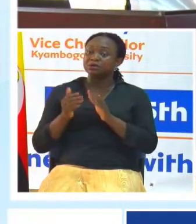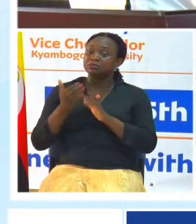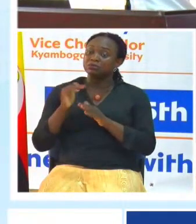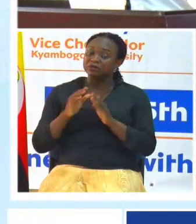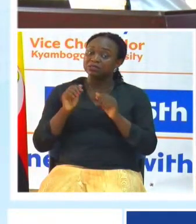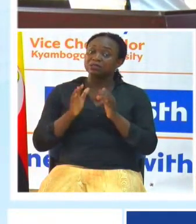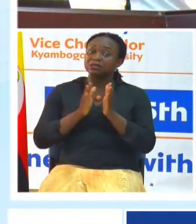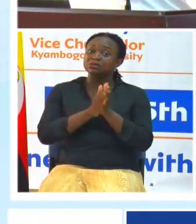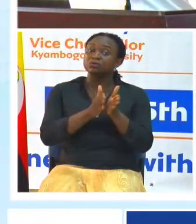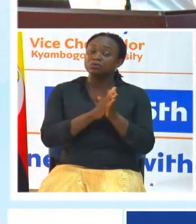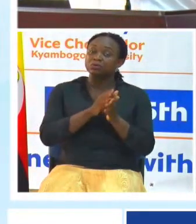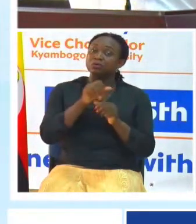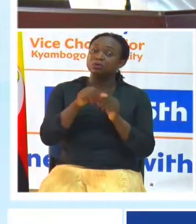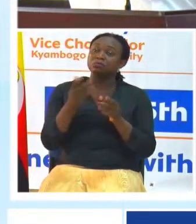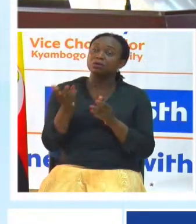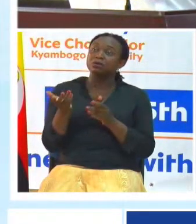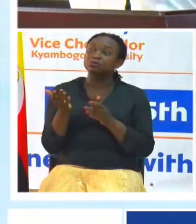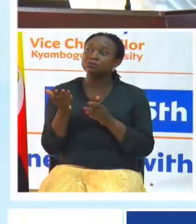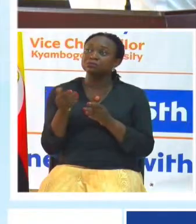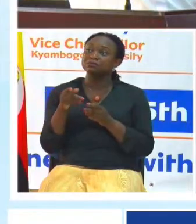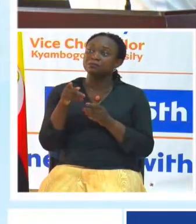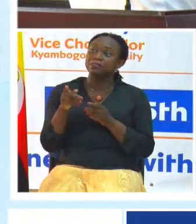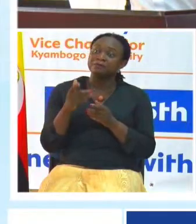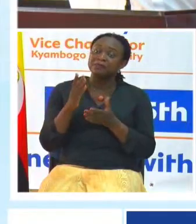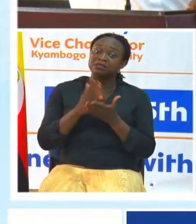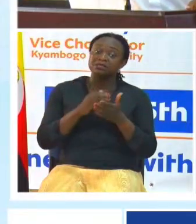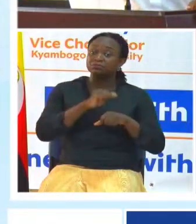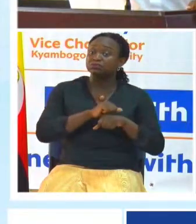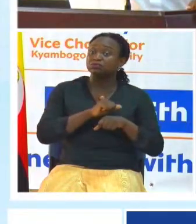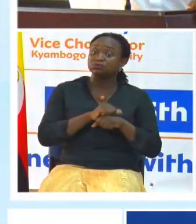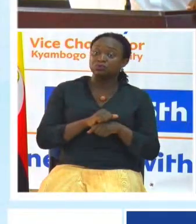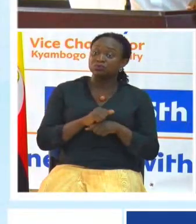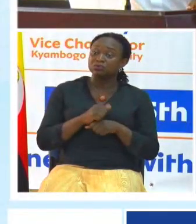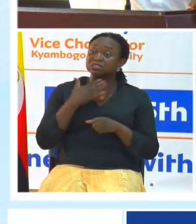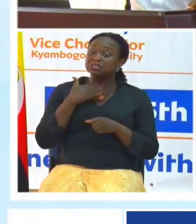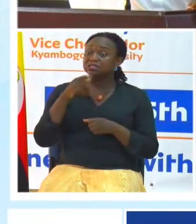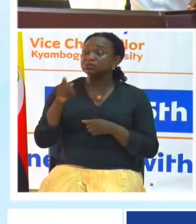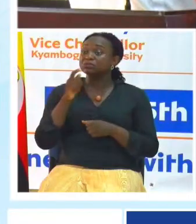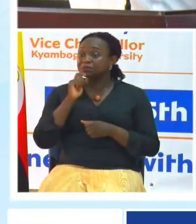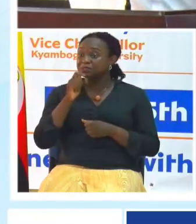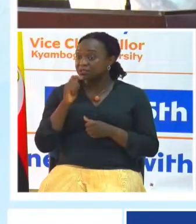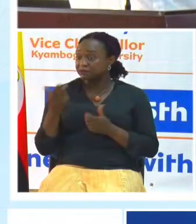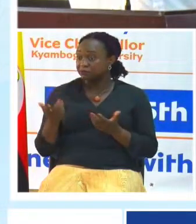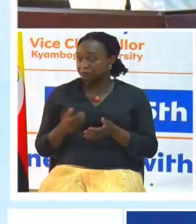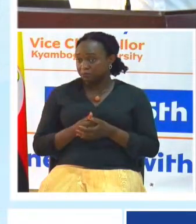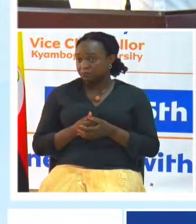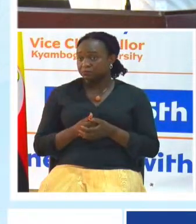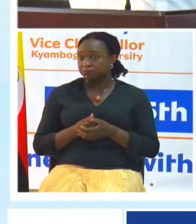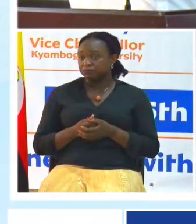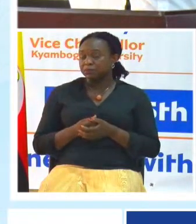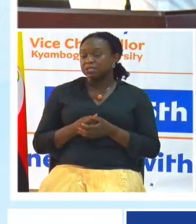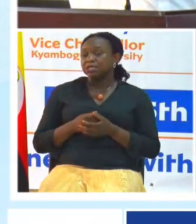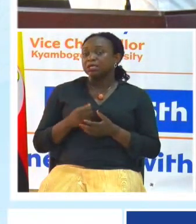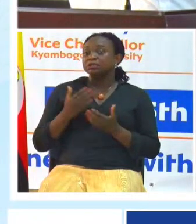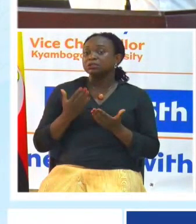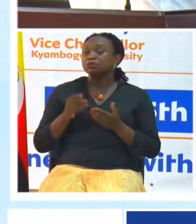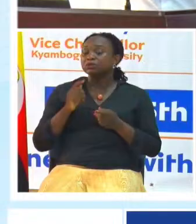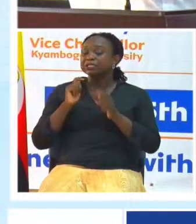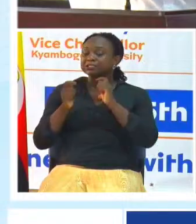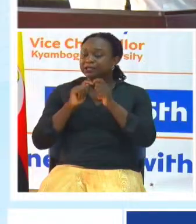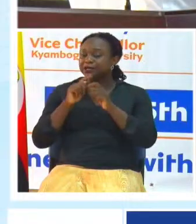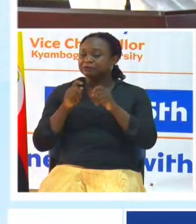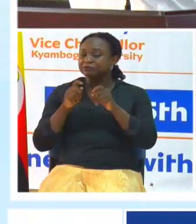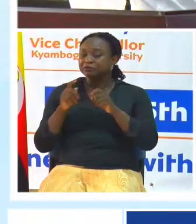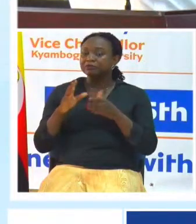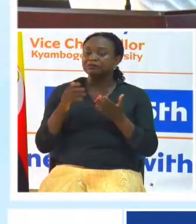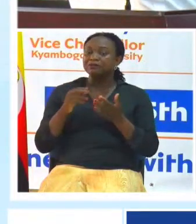what you will need. Some schools will require you to do interviews. So interviews are like the oral